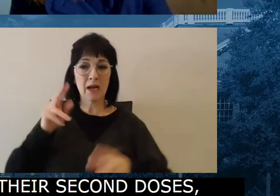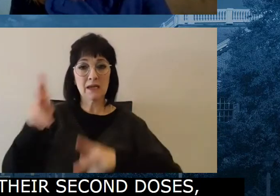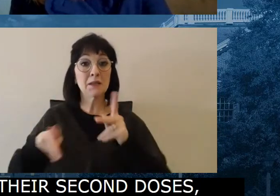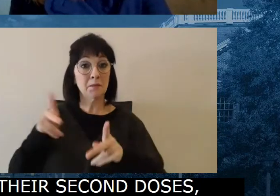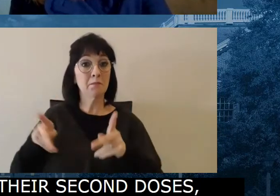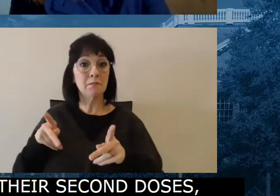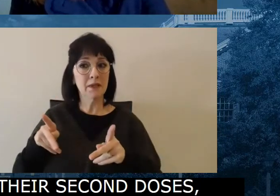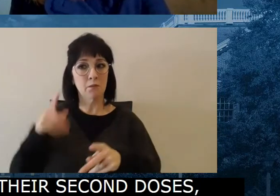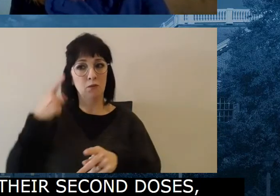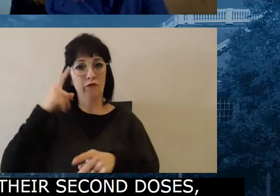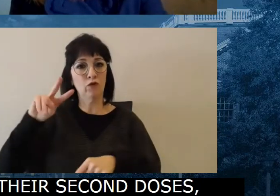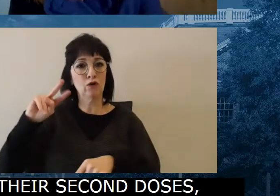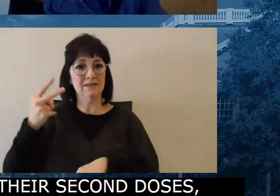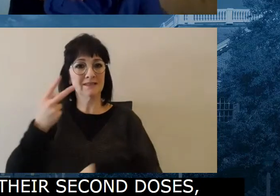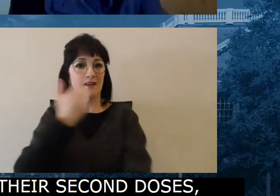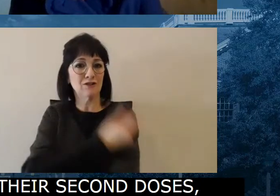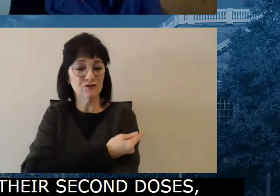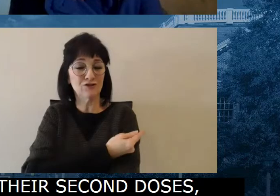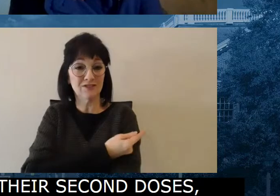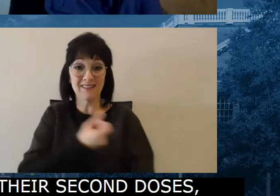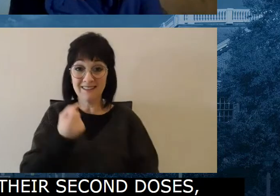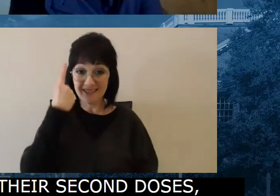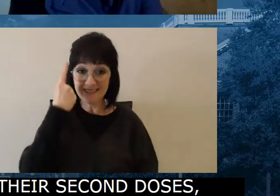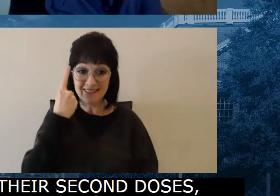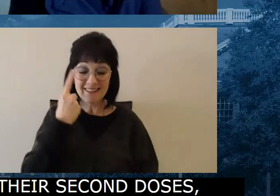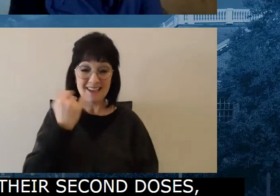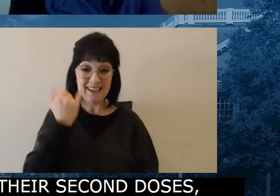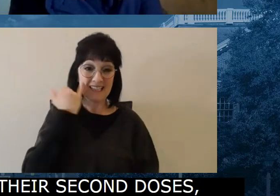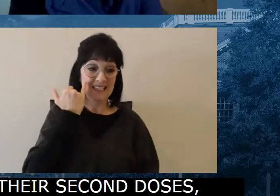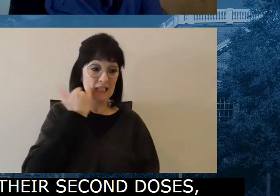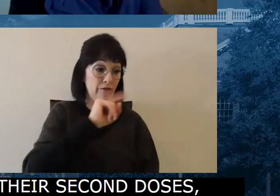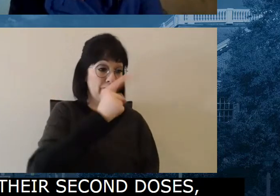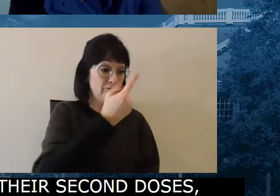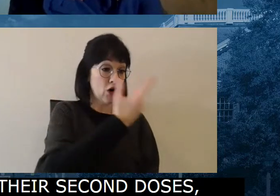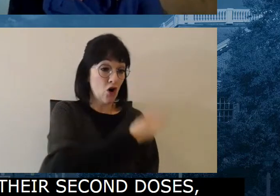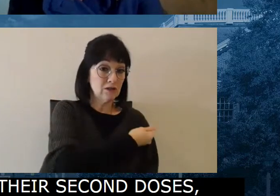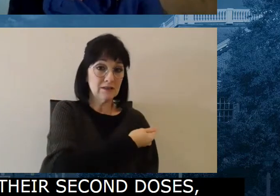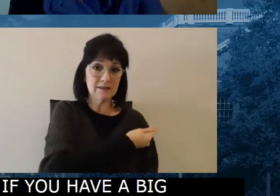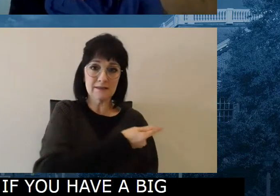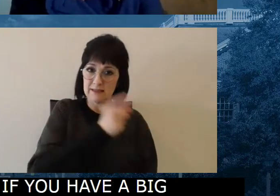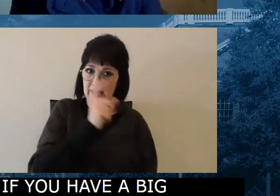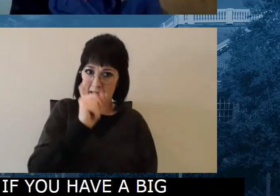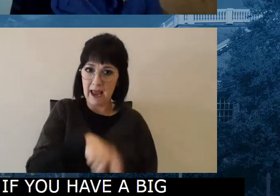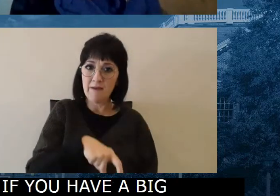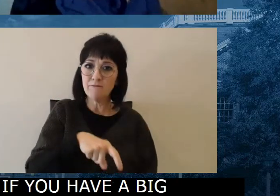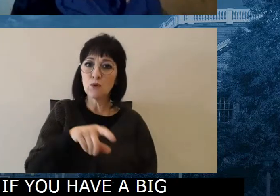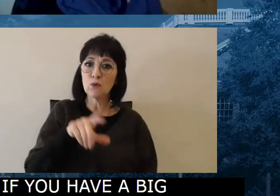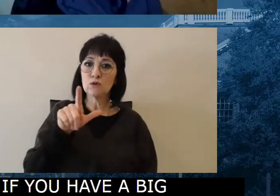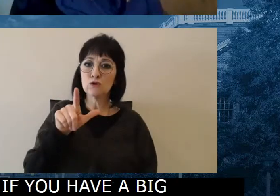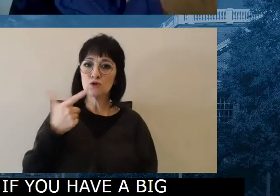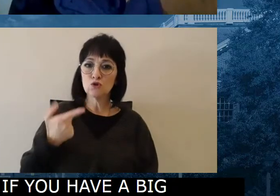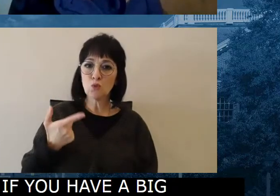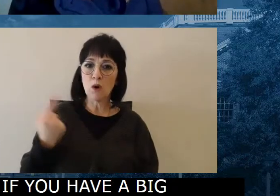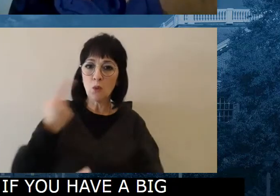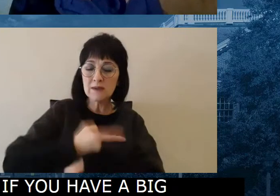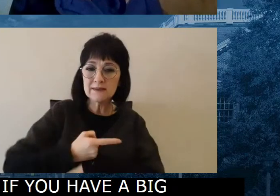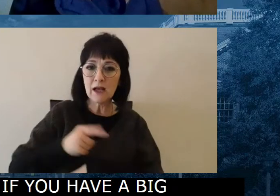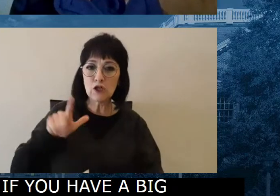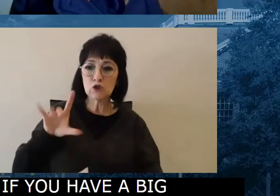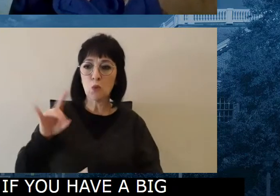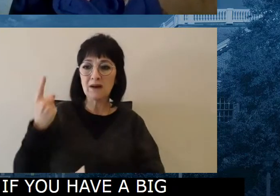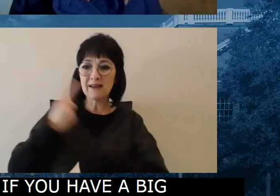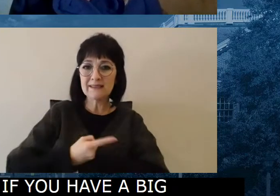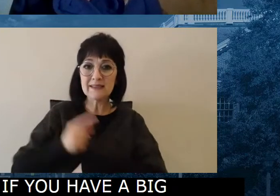clinic for first doses with the 2-dose vaccines, you got to come back 21 and 28 days later and do it again. And that